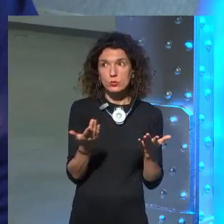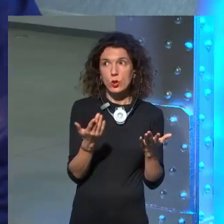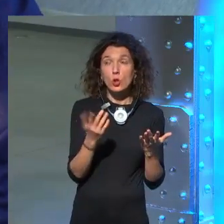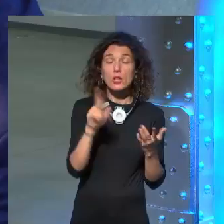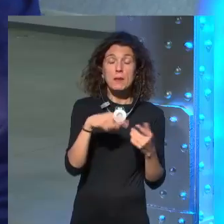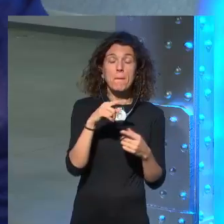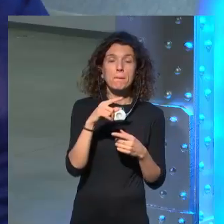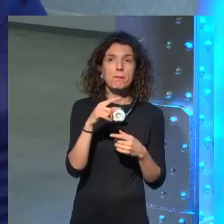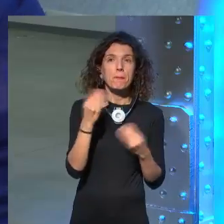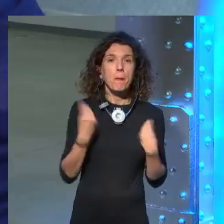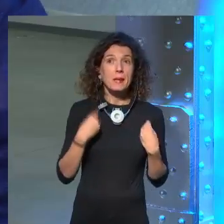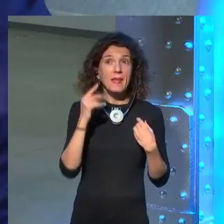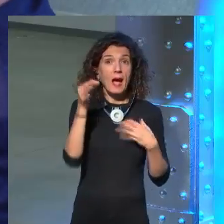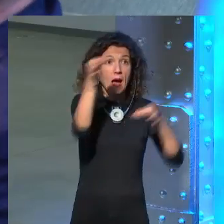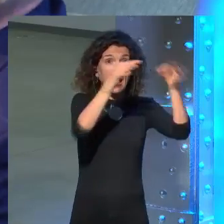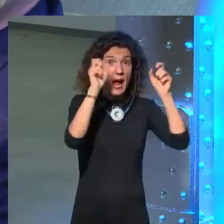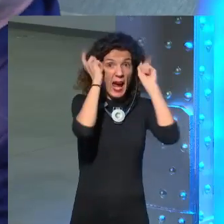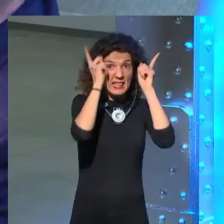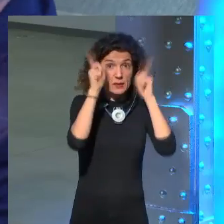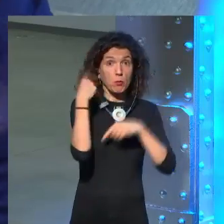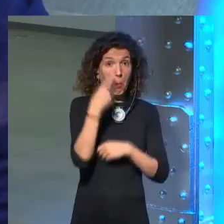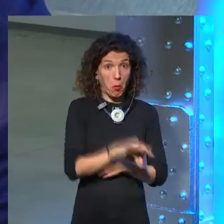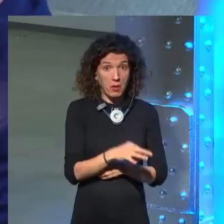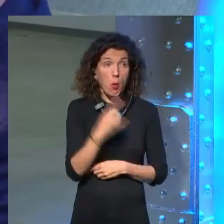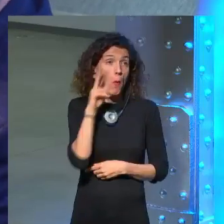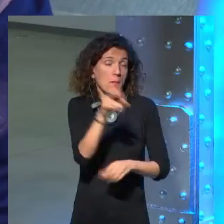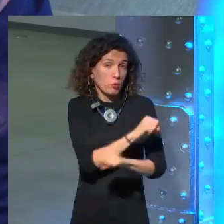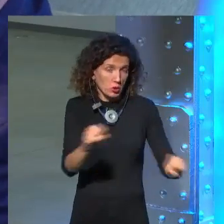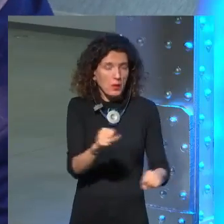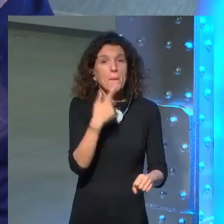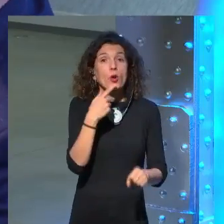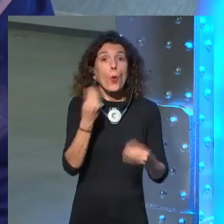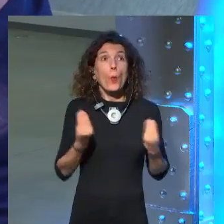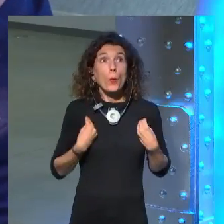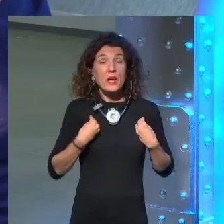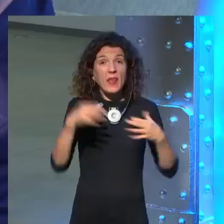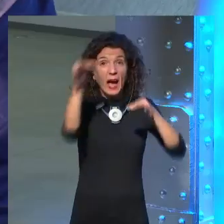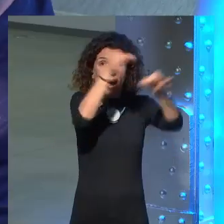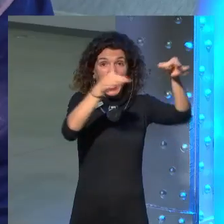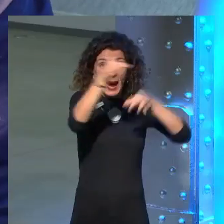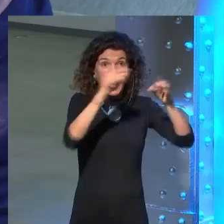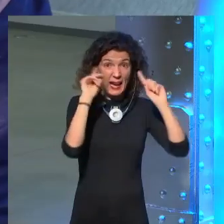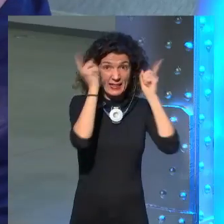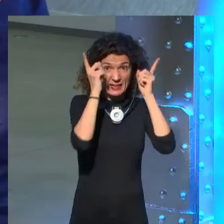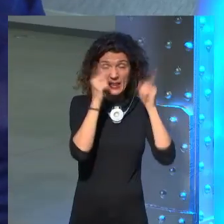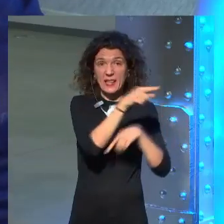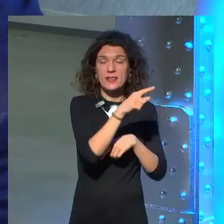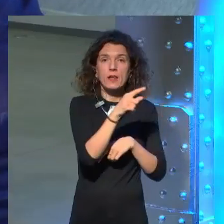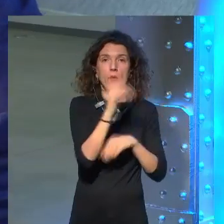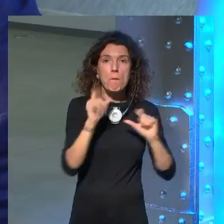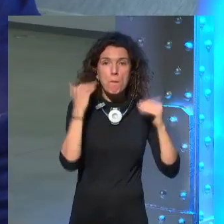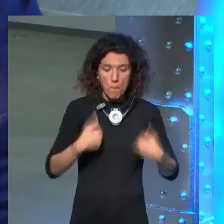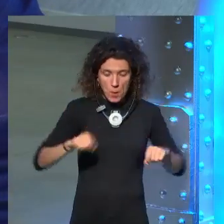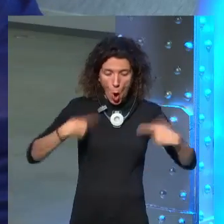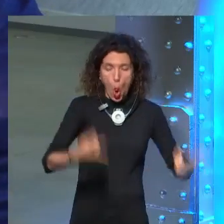our lifetimes, but because I believe that that alien life will not be biological, it will be silicon.